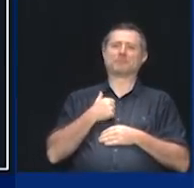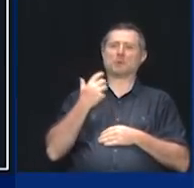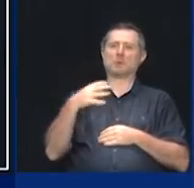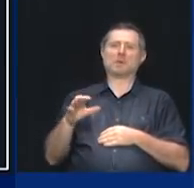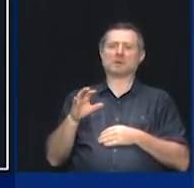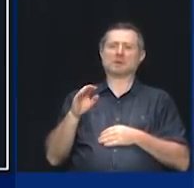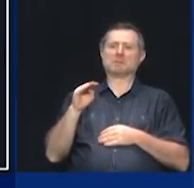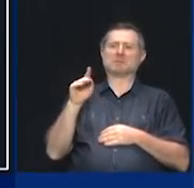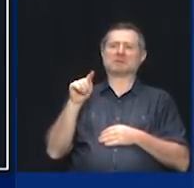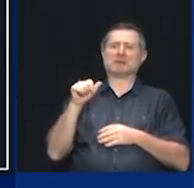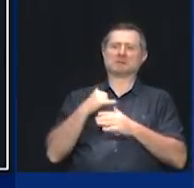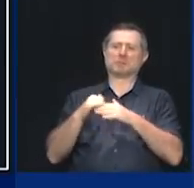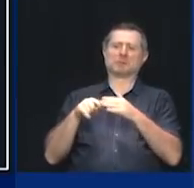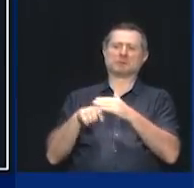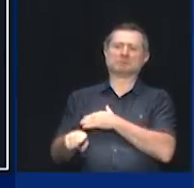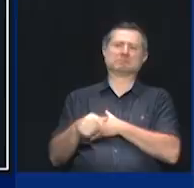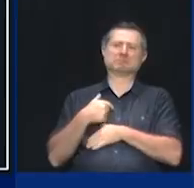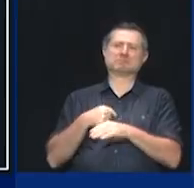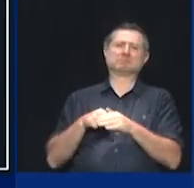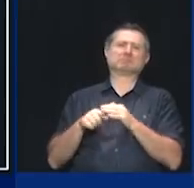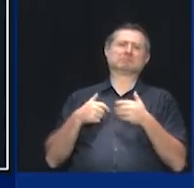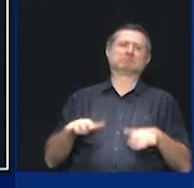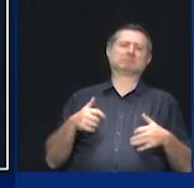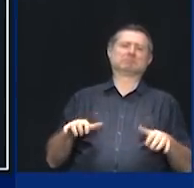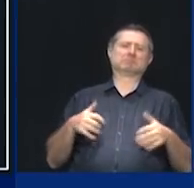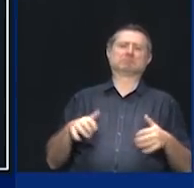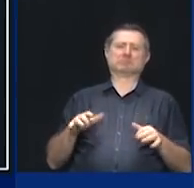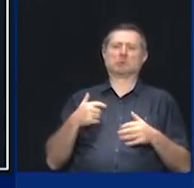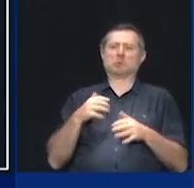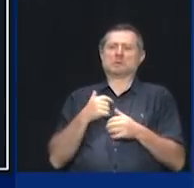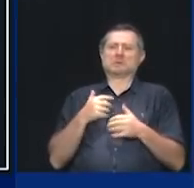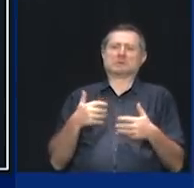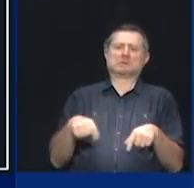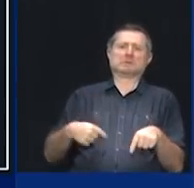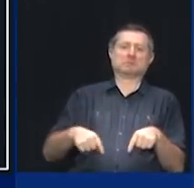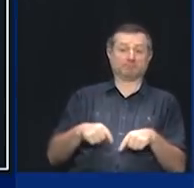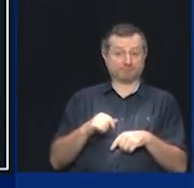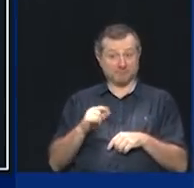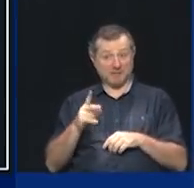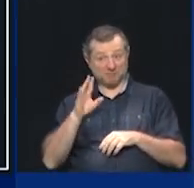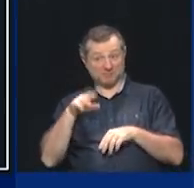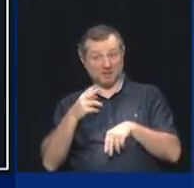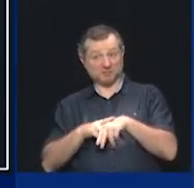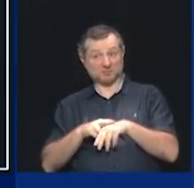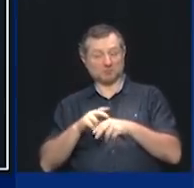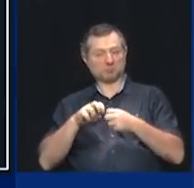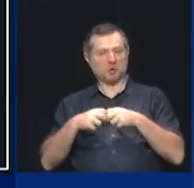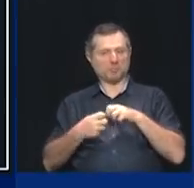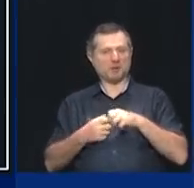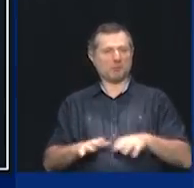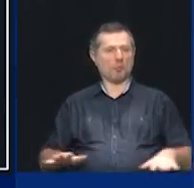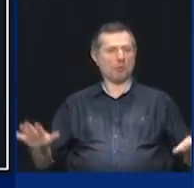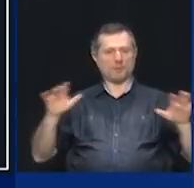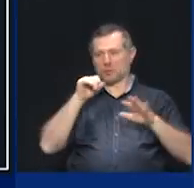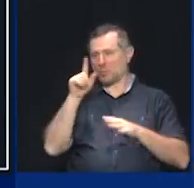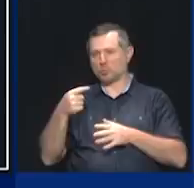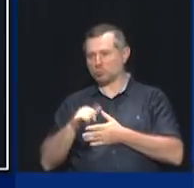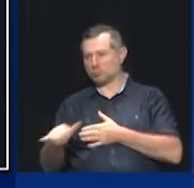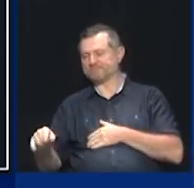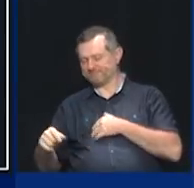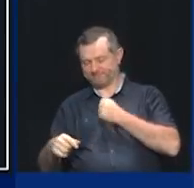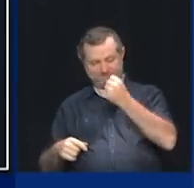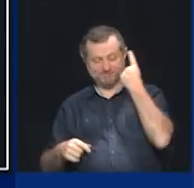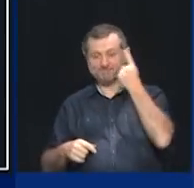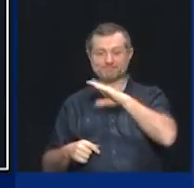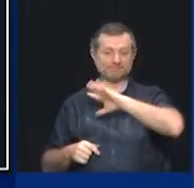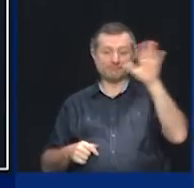I'm afraid to get on the subways. Now, this is a national problem. I get it, but somebody has